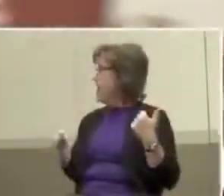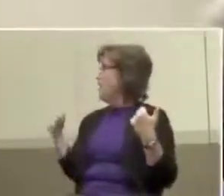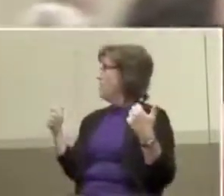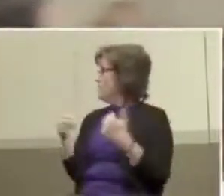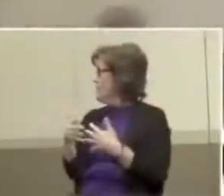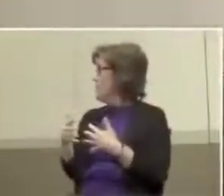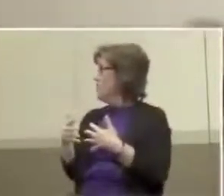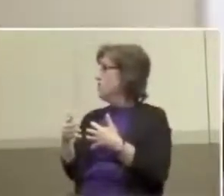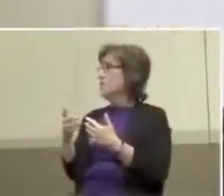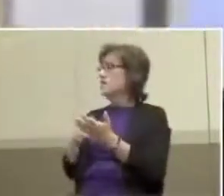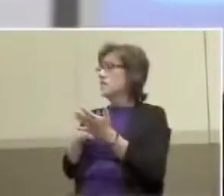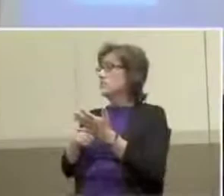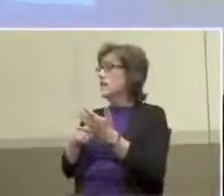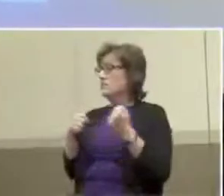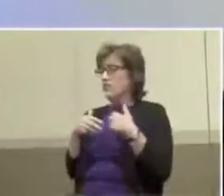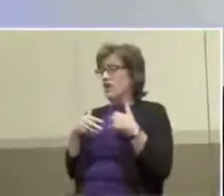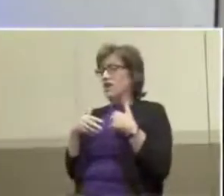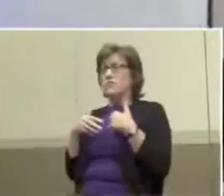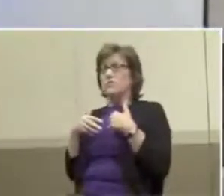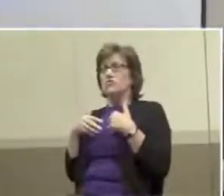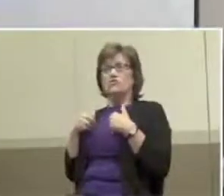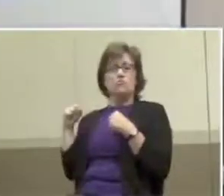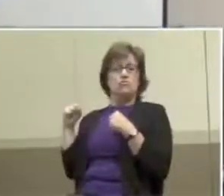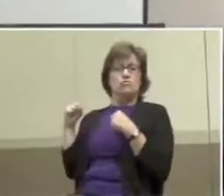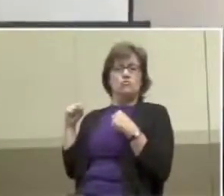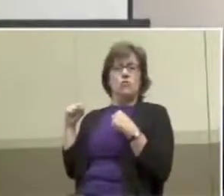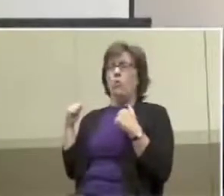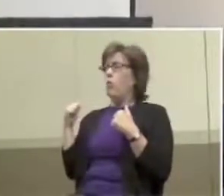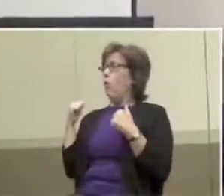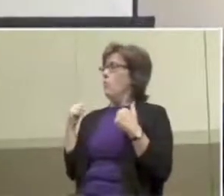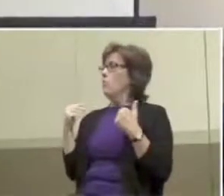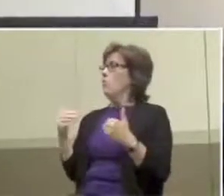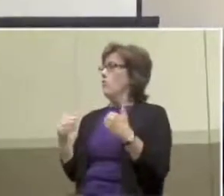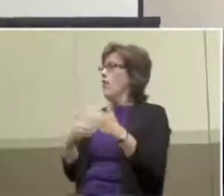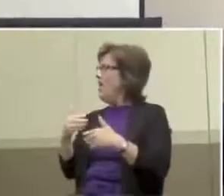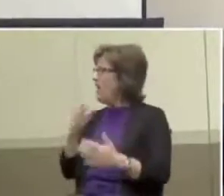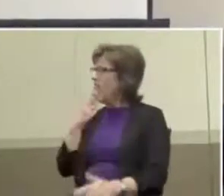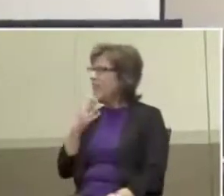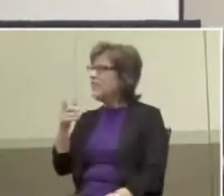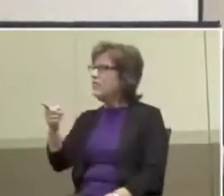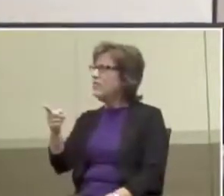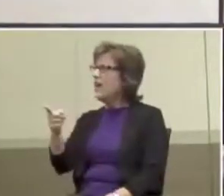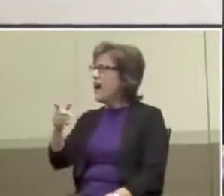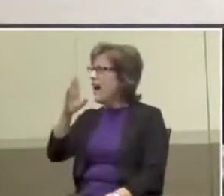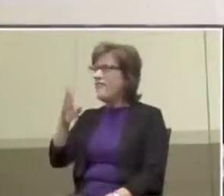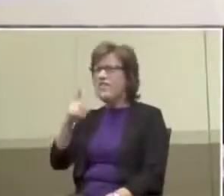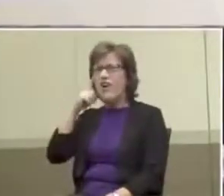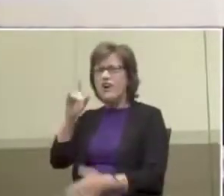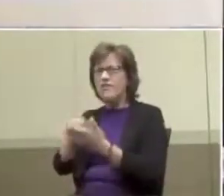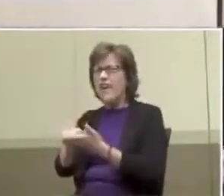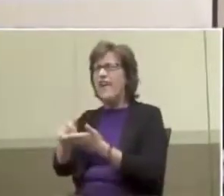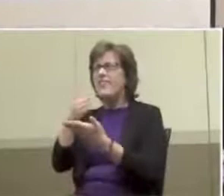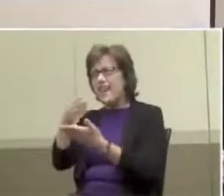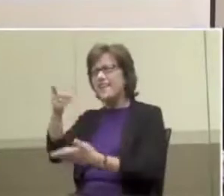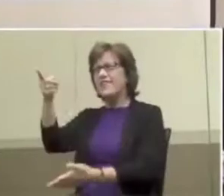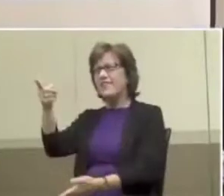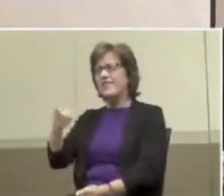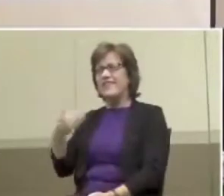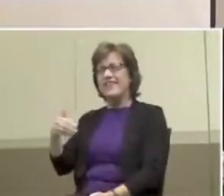and we won't move forward. That's beautiful. Thank you. Thank you. I had not thought of that. I'm supposed to be the expert. I hadn't thought of that. Thank you.